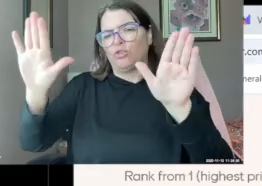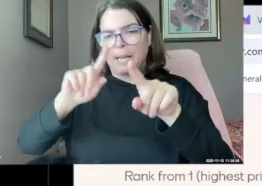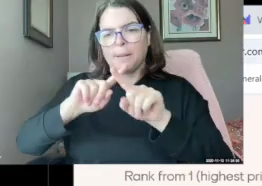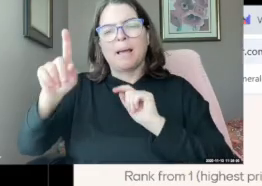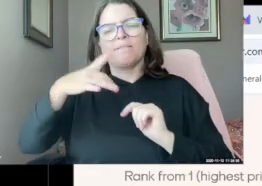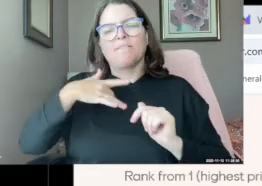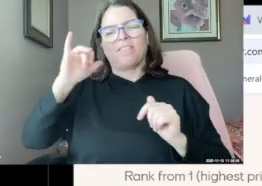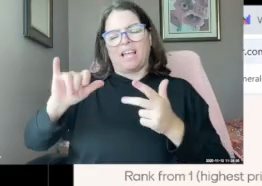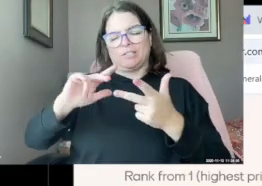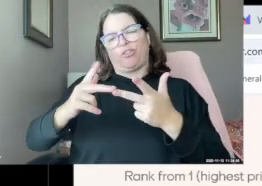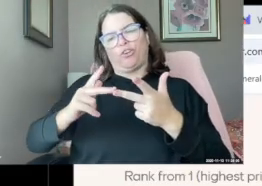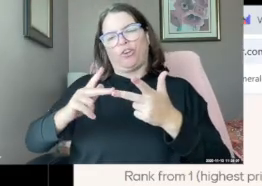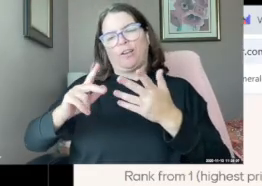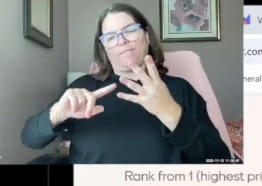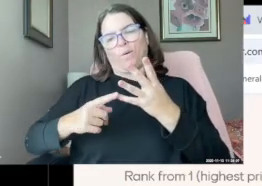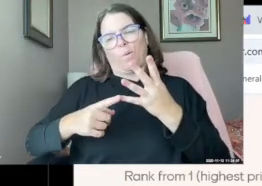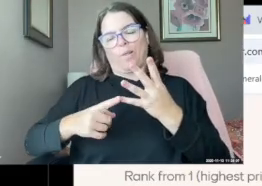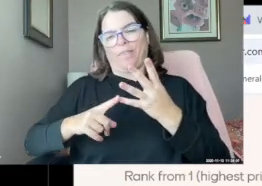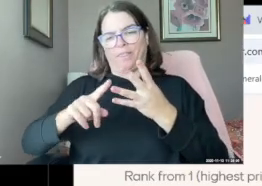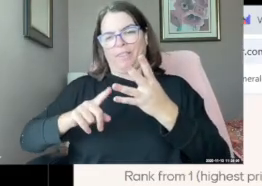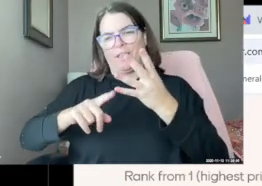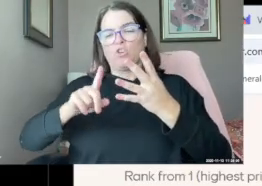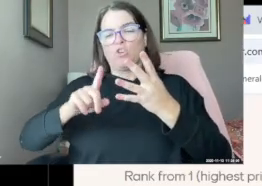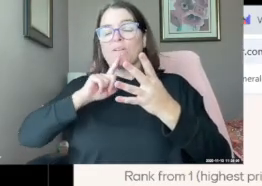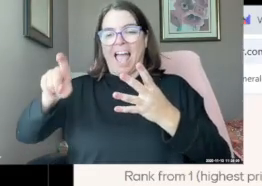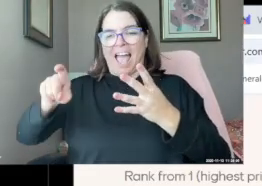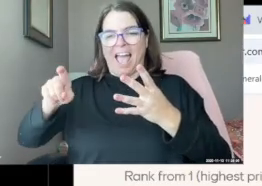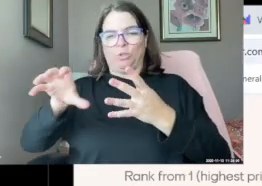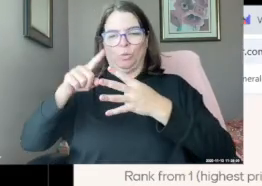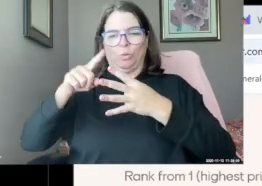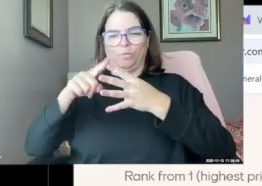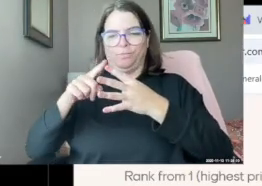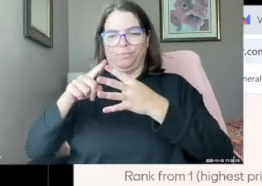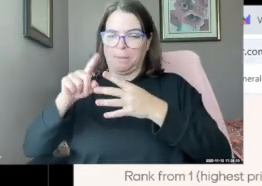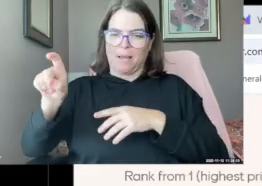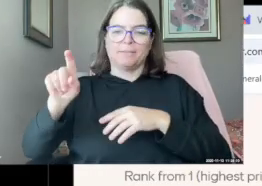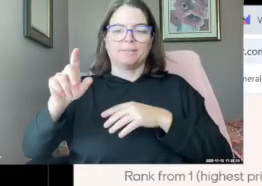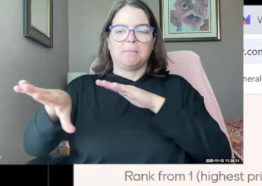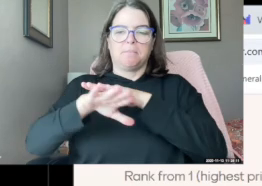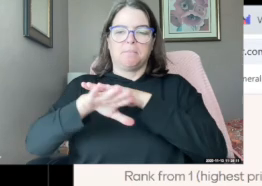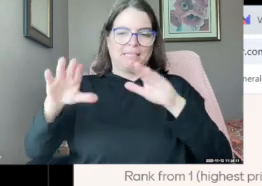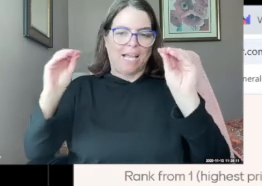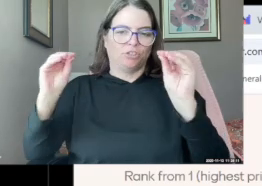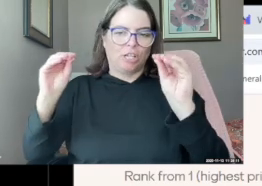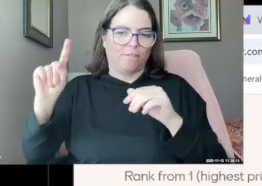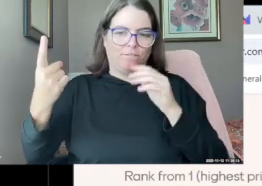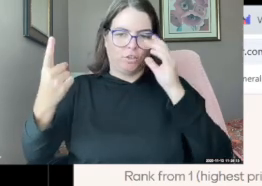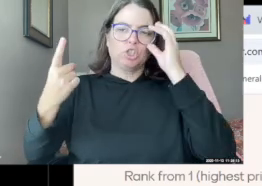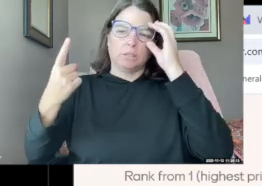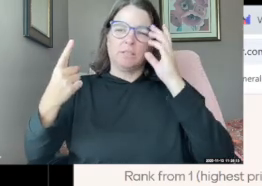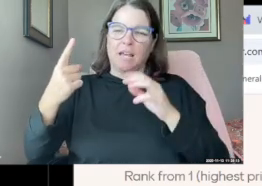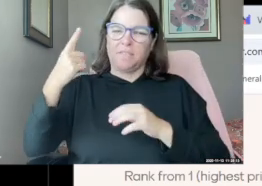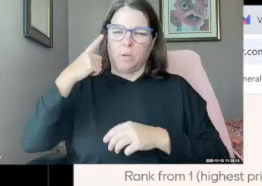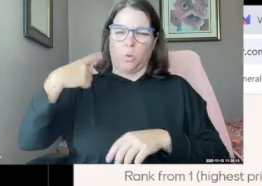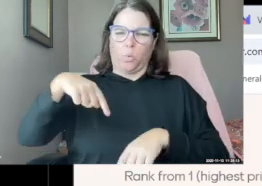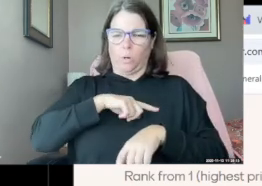the incentives is great. But that's kind of the step 3 or 4 in the process, and you still have to